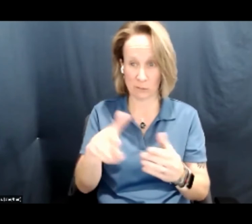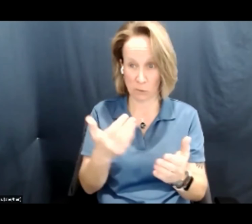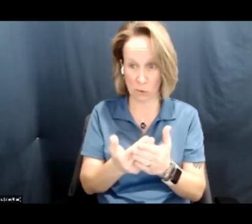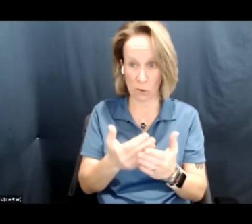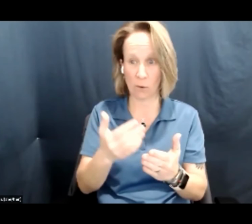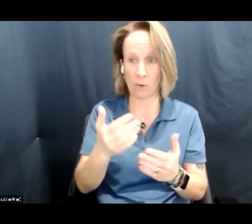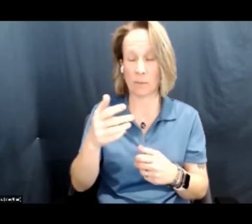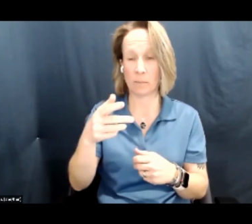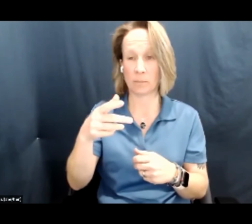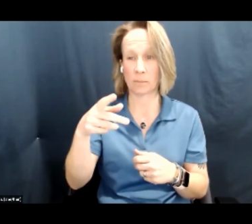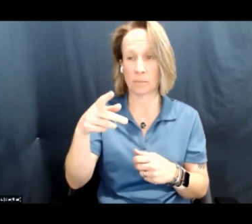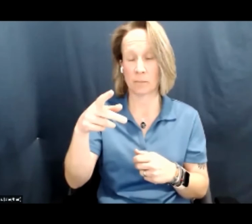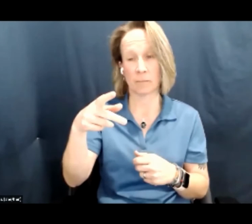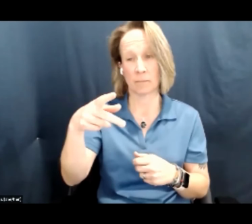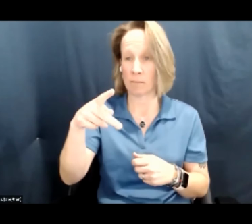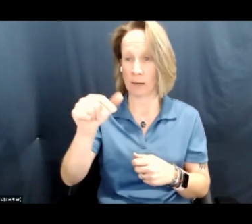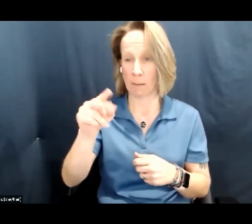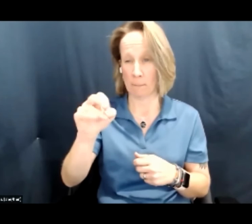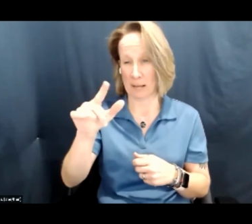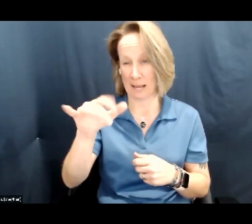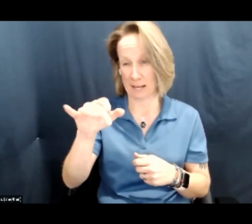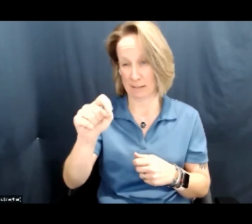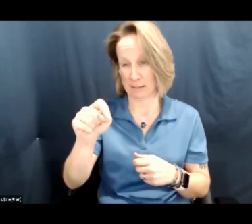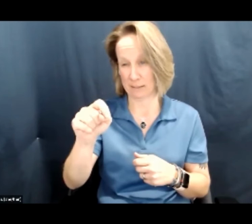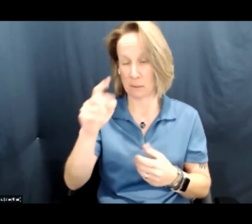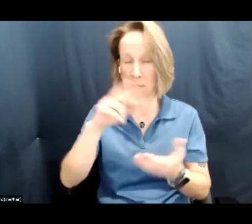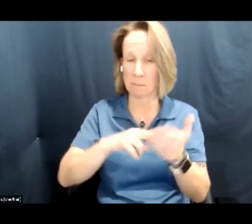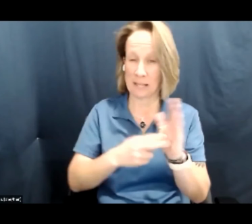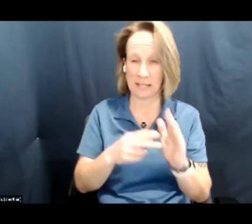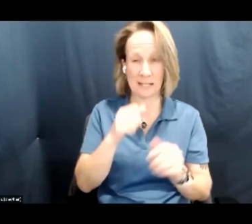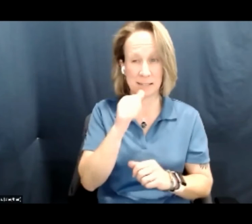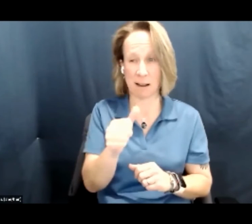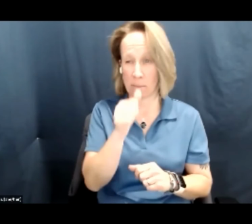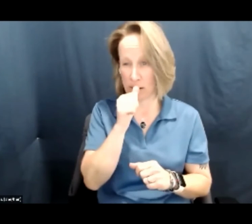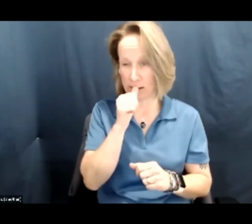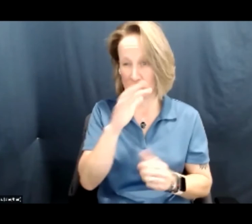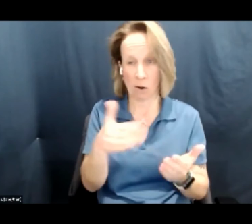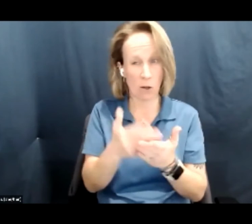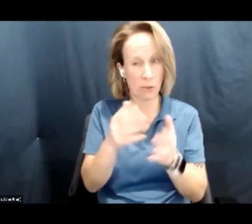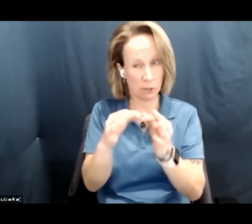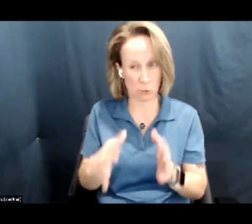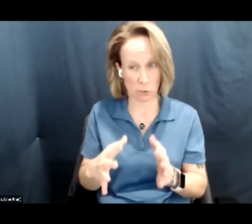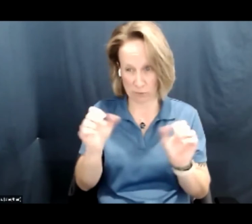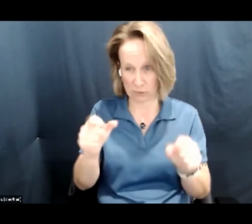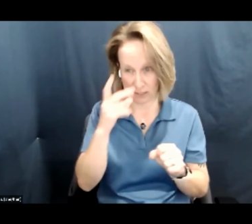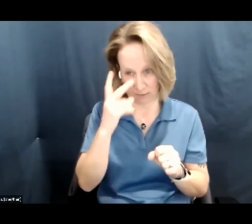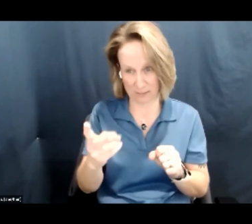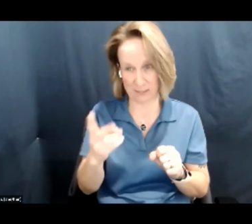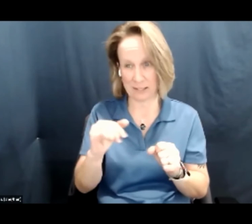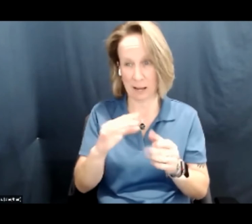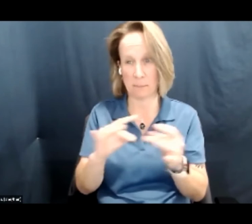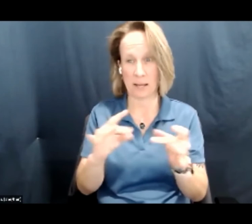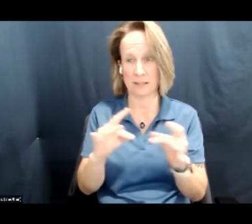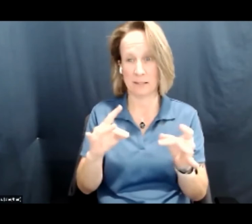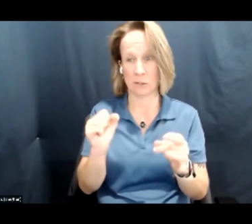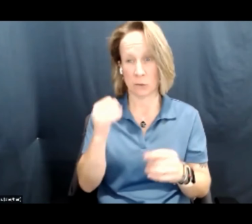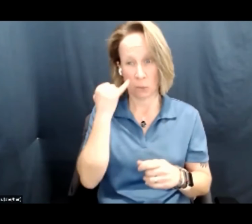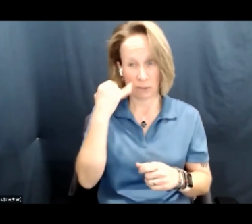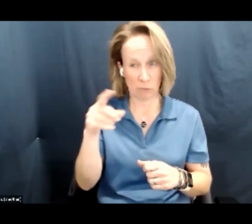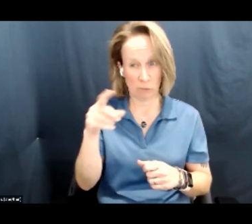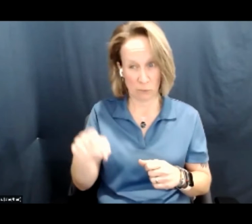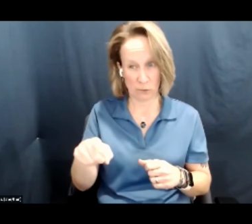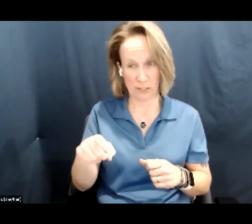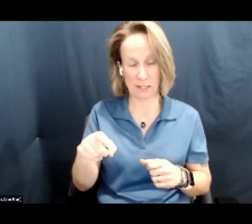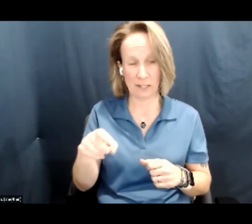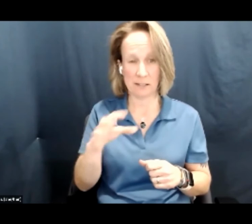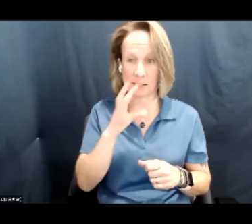not private. So all of the interpreters will be able to see that message. So if you want to speak